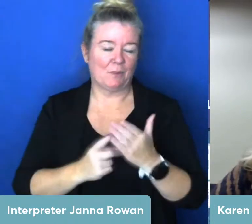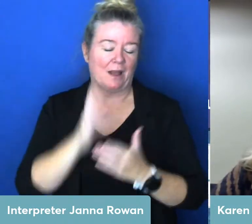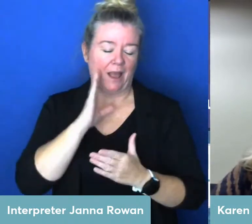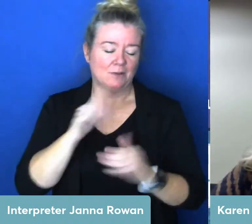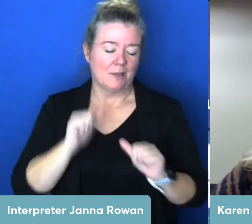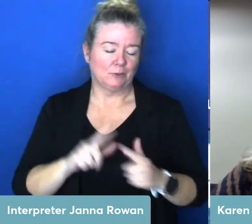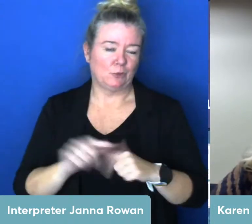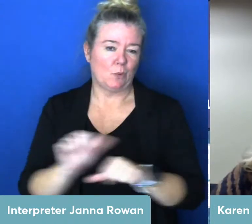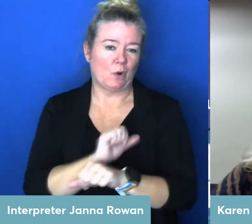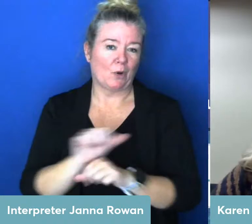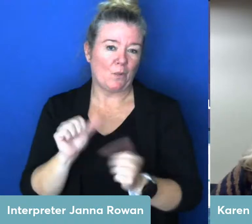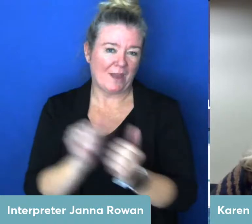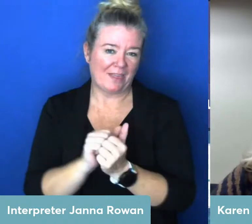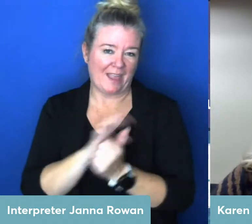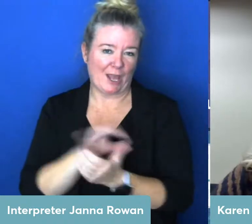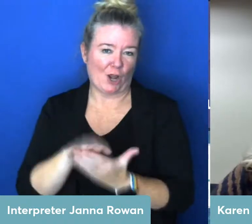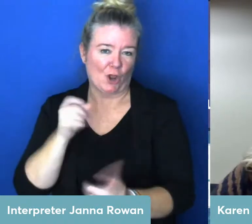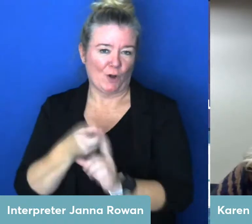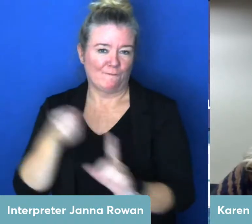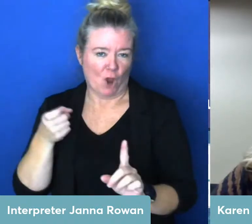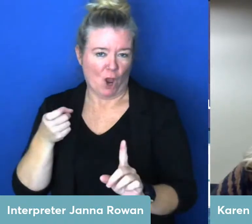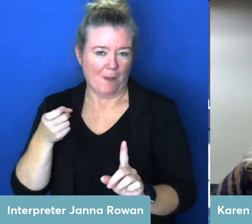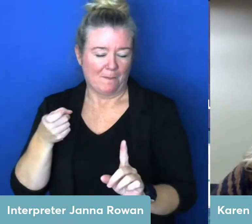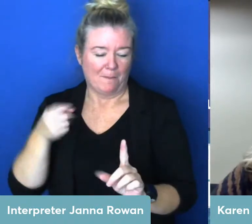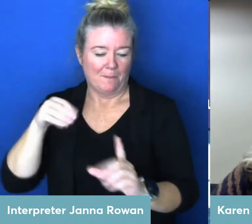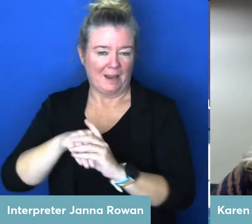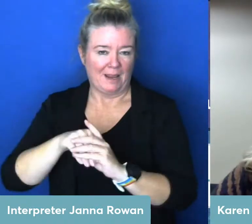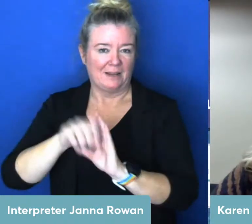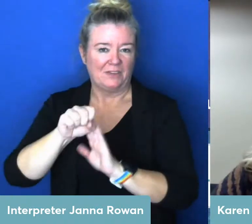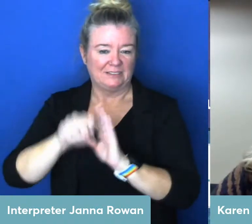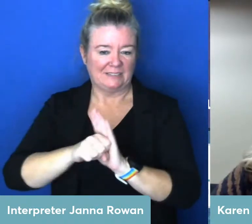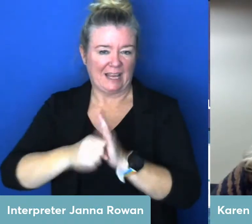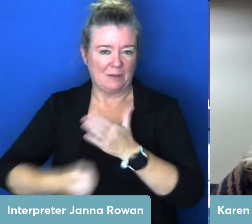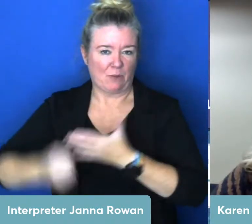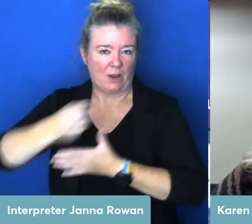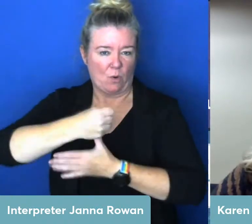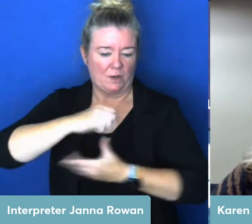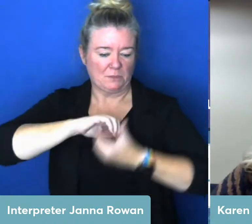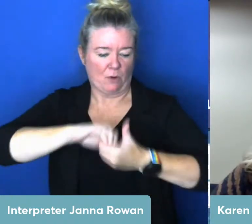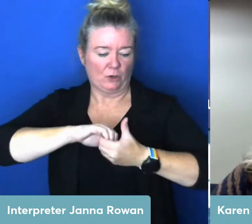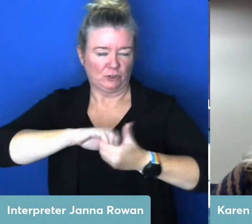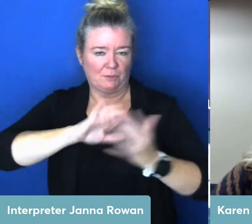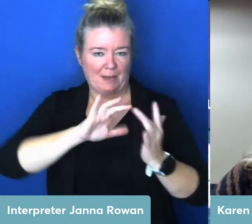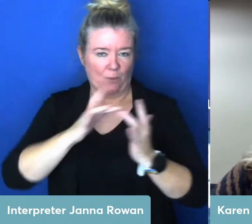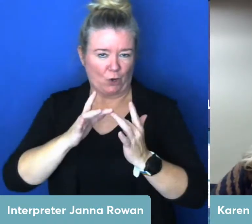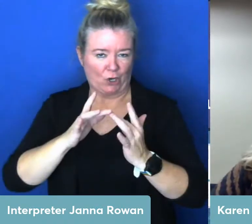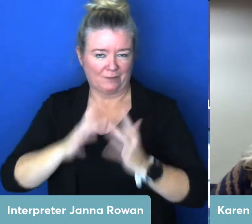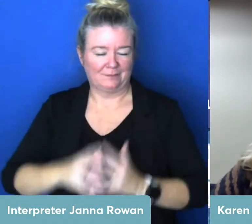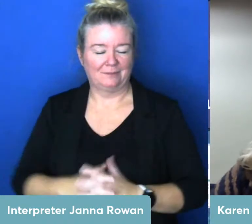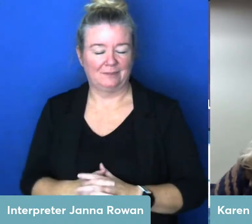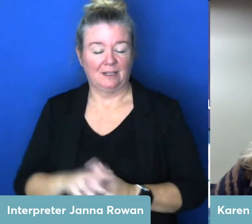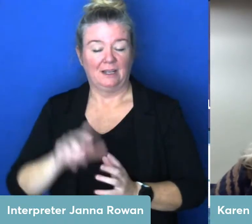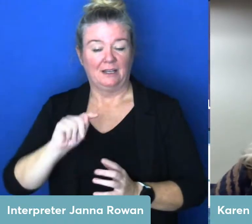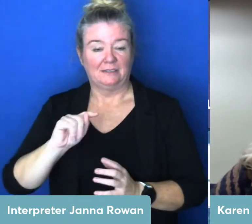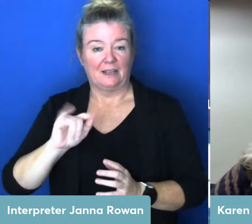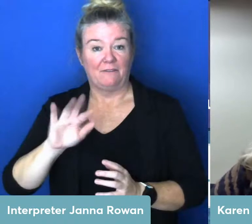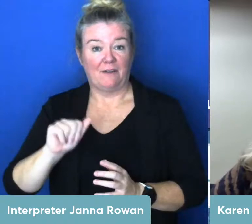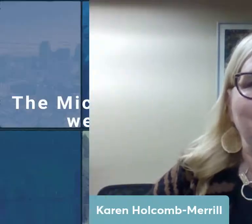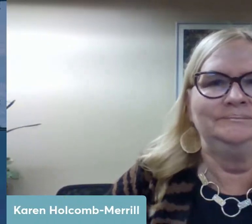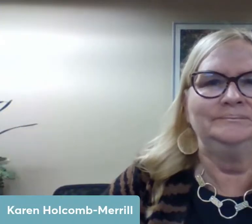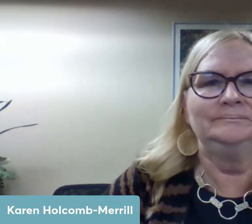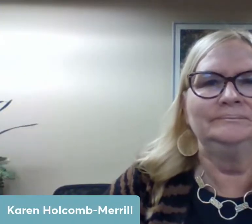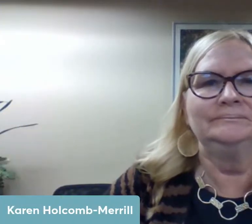able to work with and learn from in the State Priorities Partnership Network. Taifa,